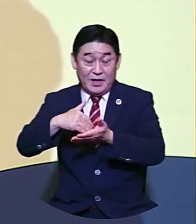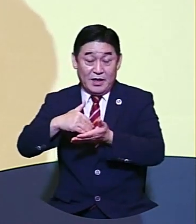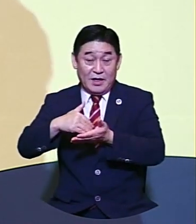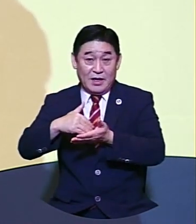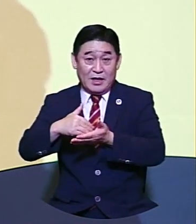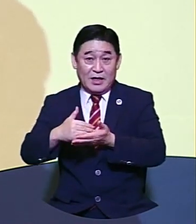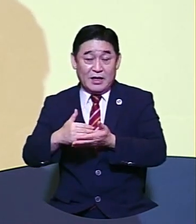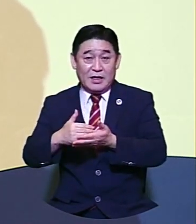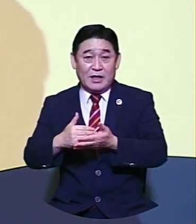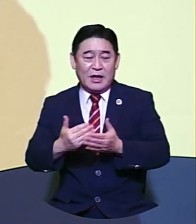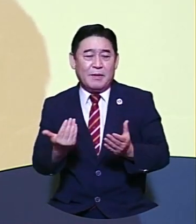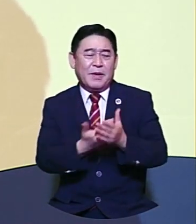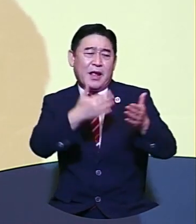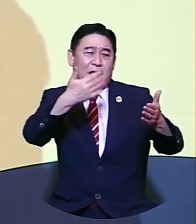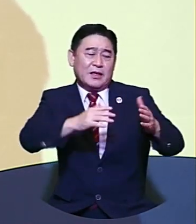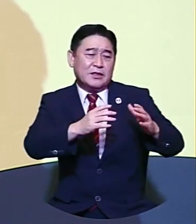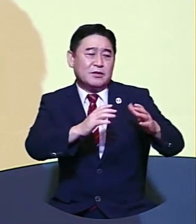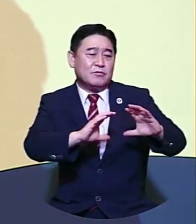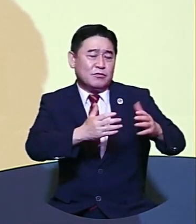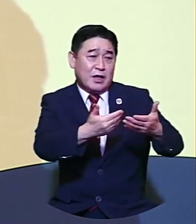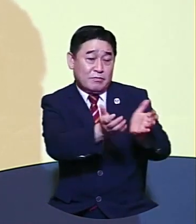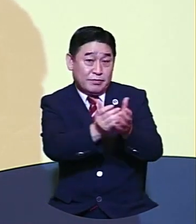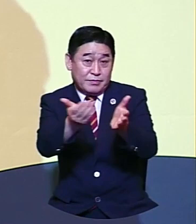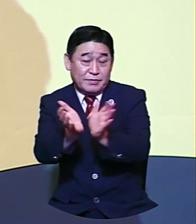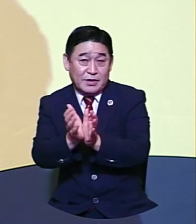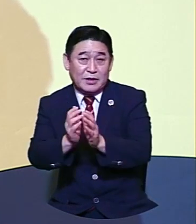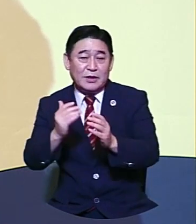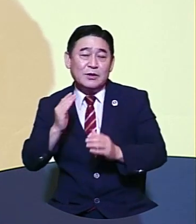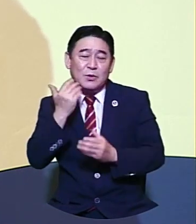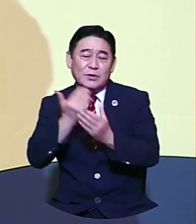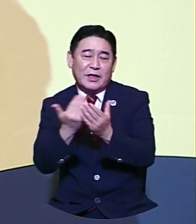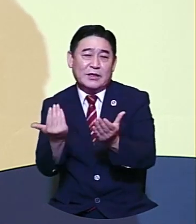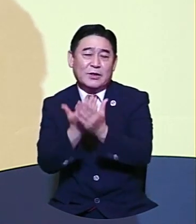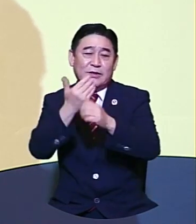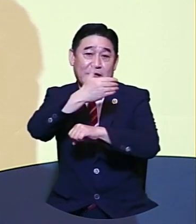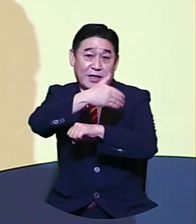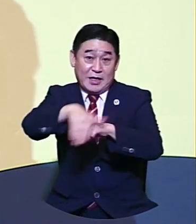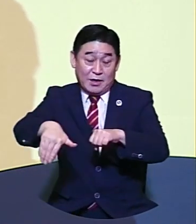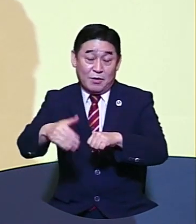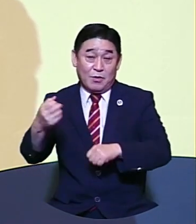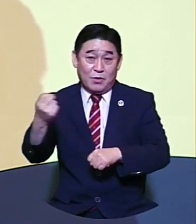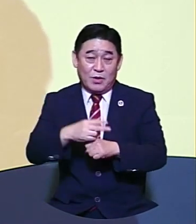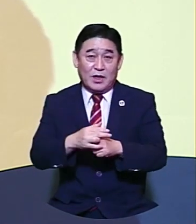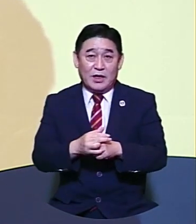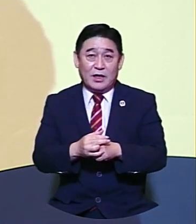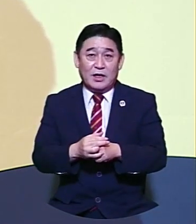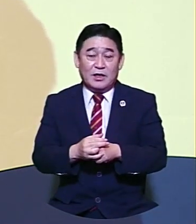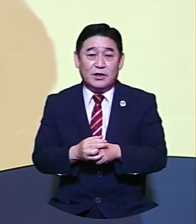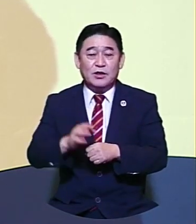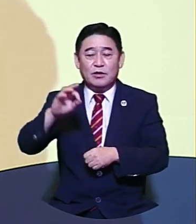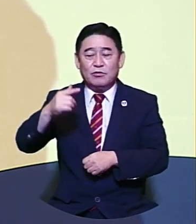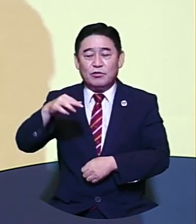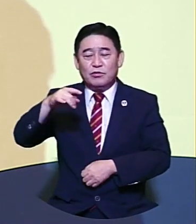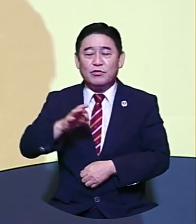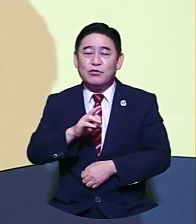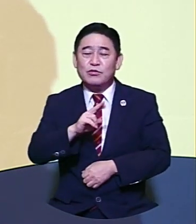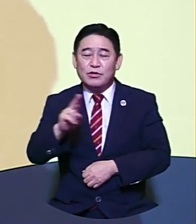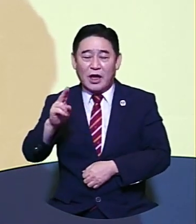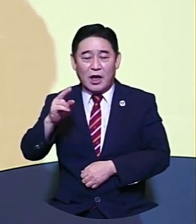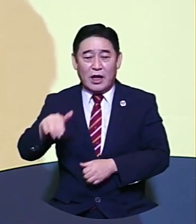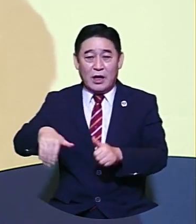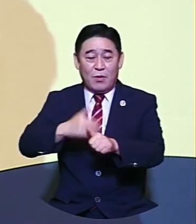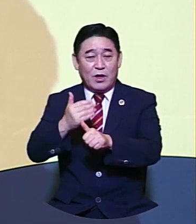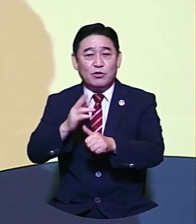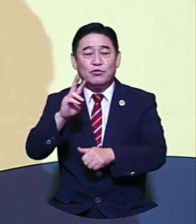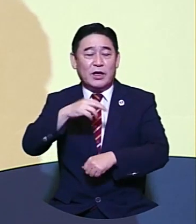GGGI. He has proposed the green growth strategy for each developing